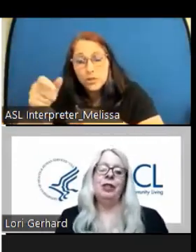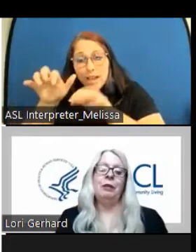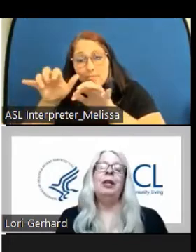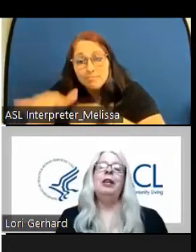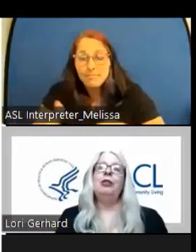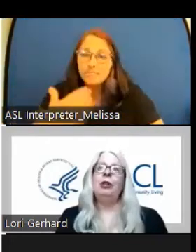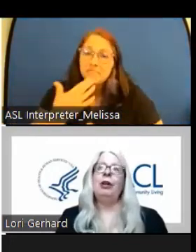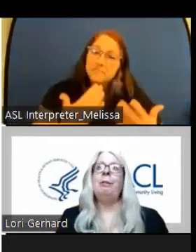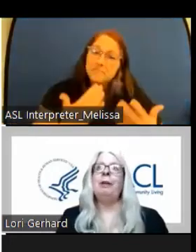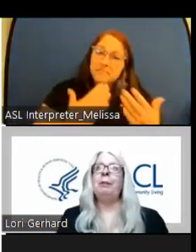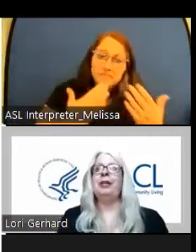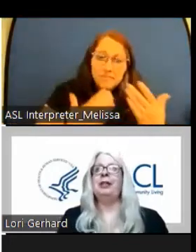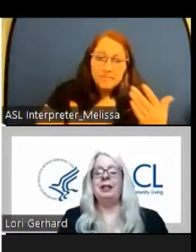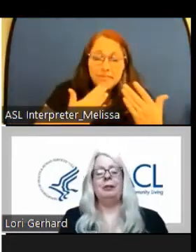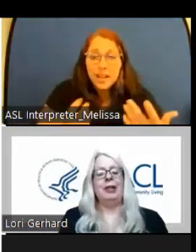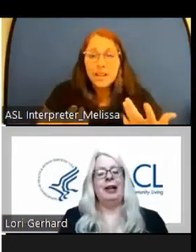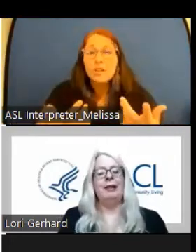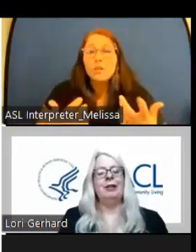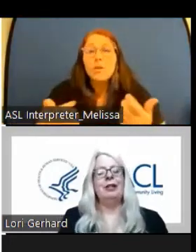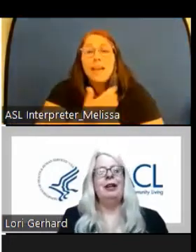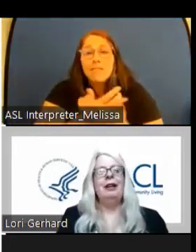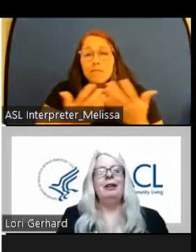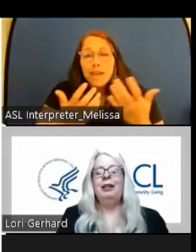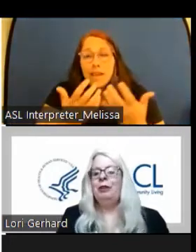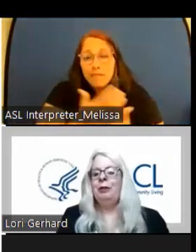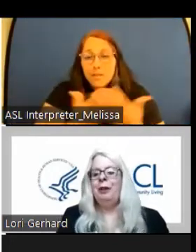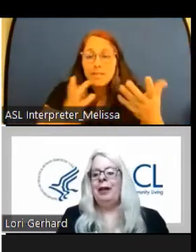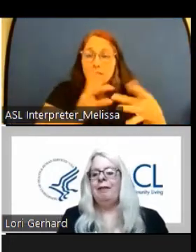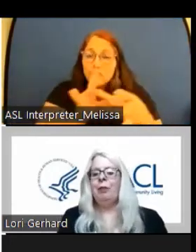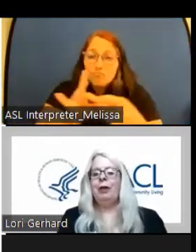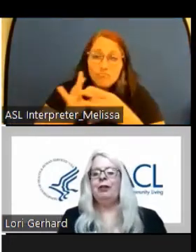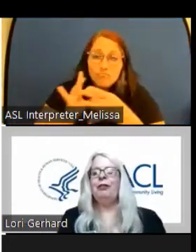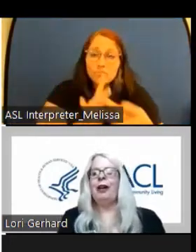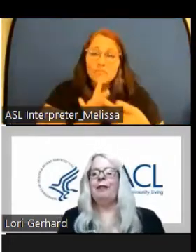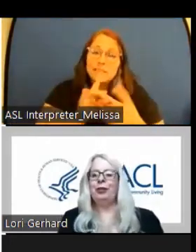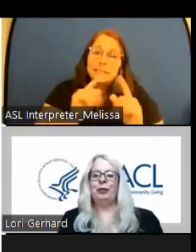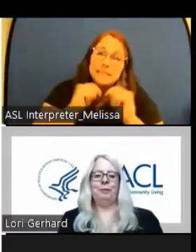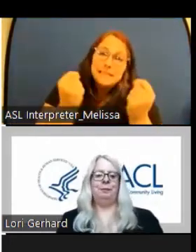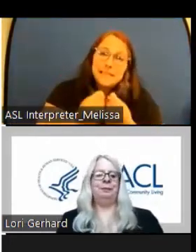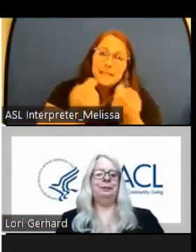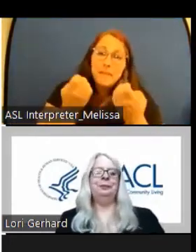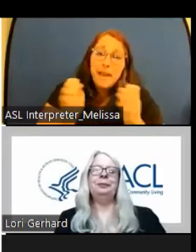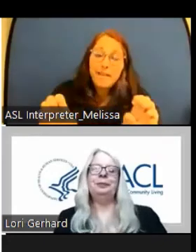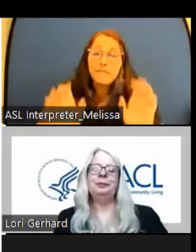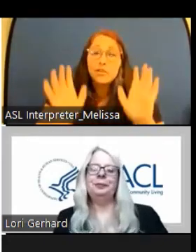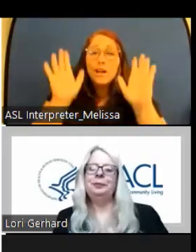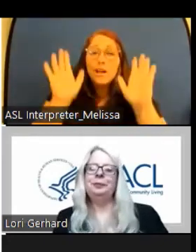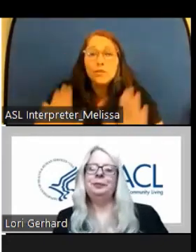collective team to help people get stably housed. Thank you and have a wonderful afternoon.